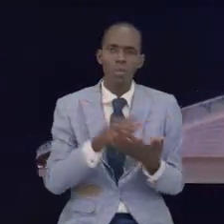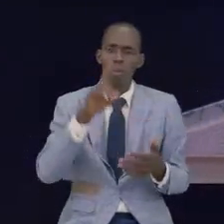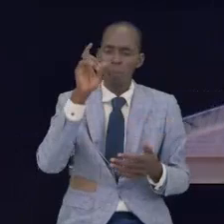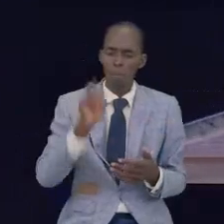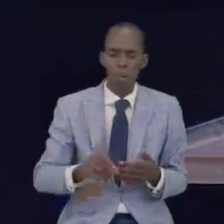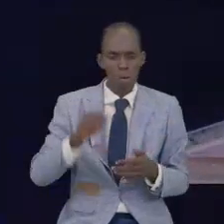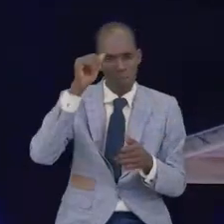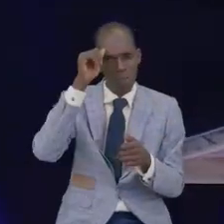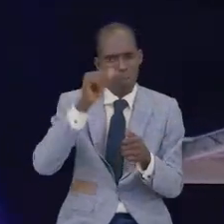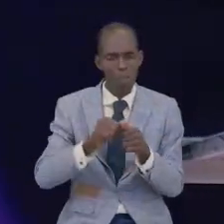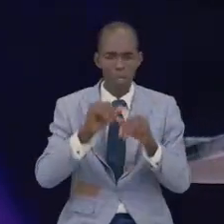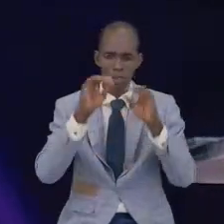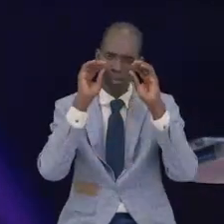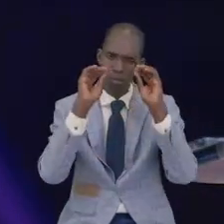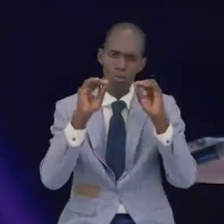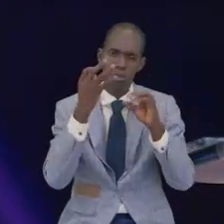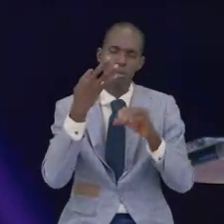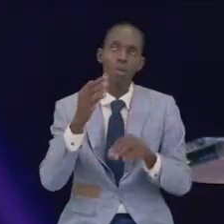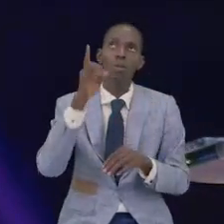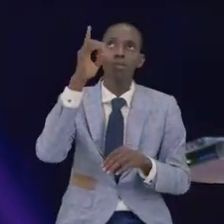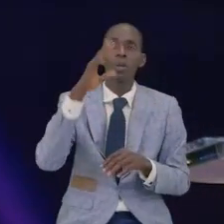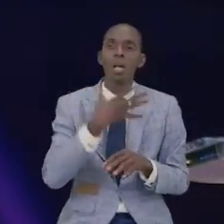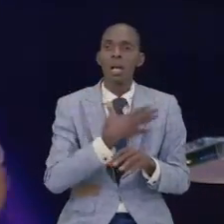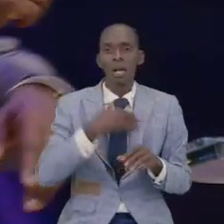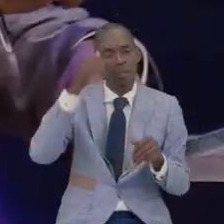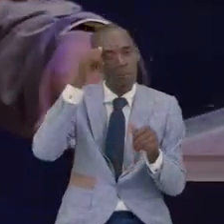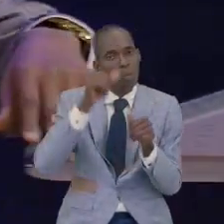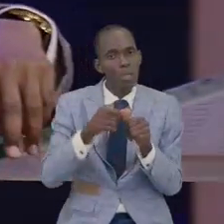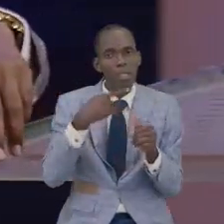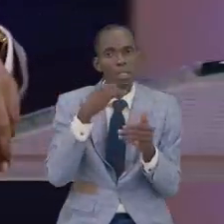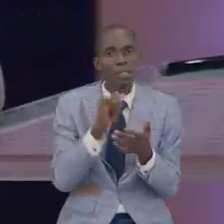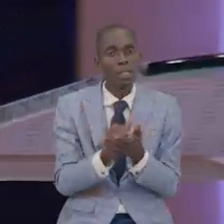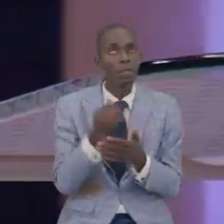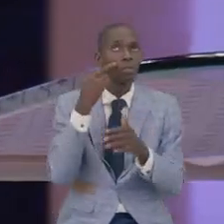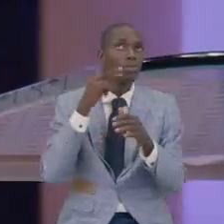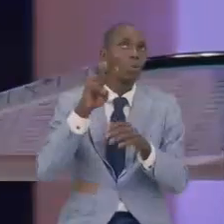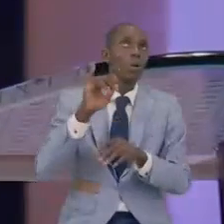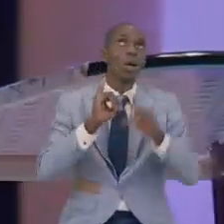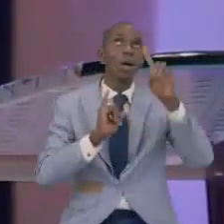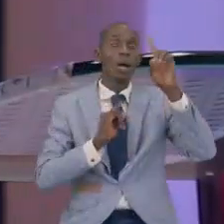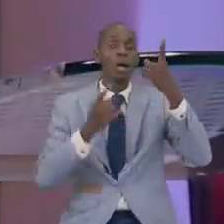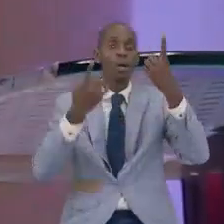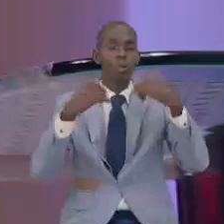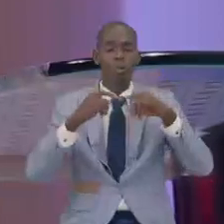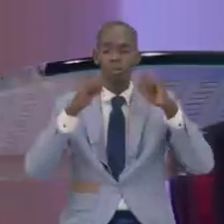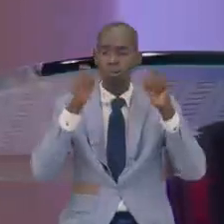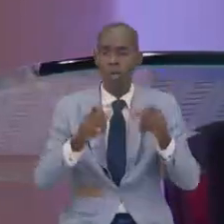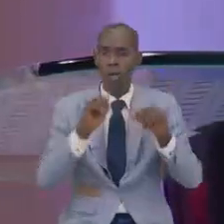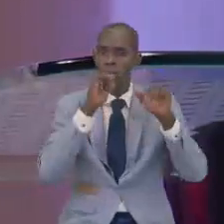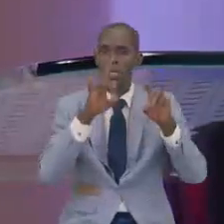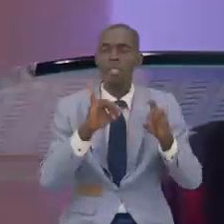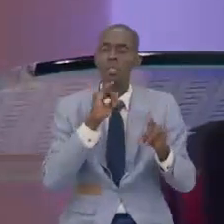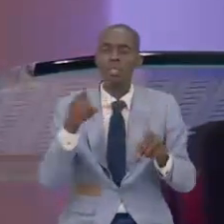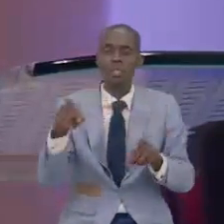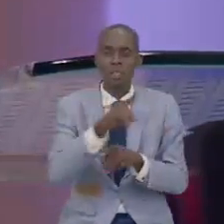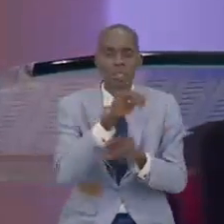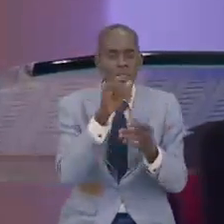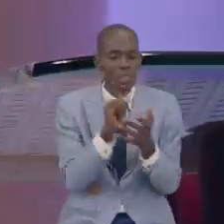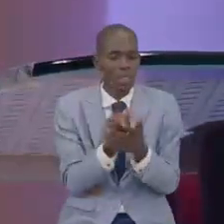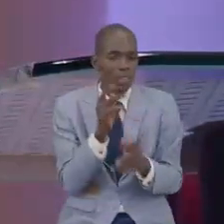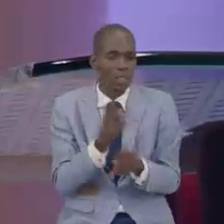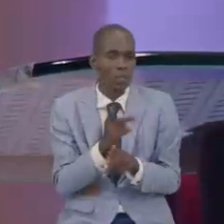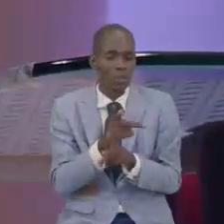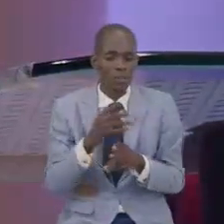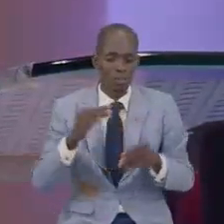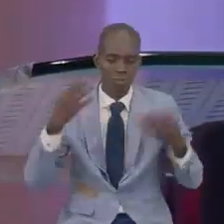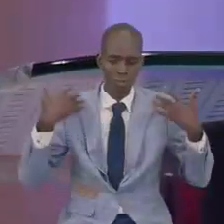he says, behold, I come quickly, and blessed is he that watcheth and keepeth his garment, let the sea